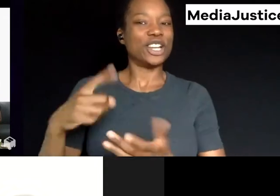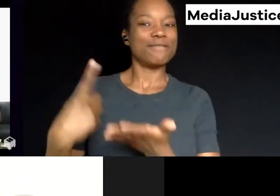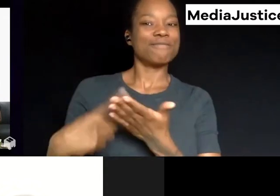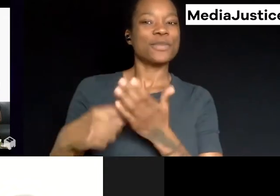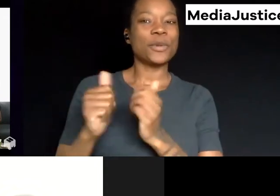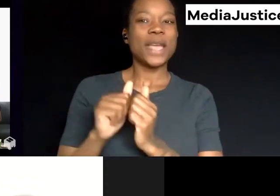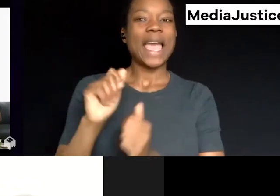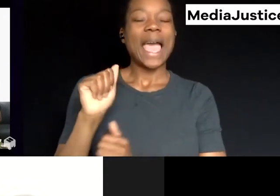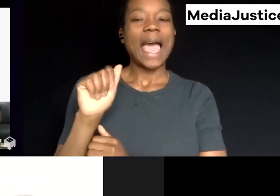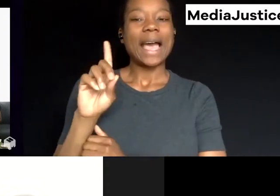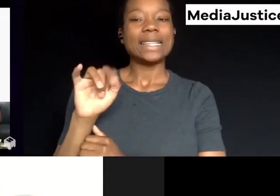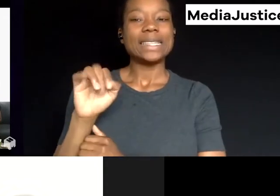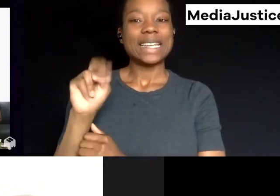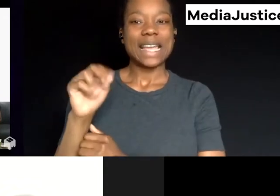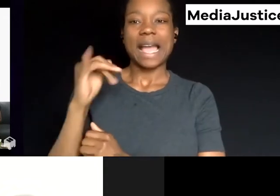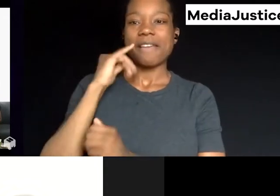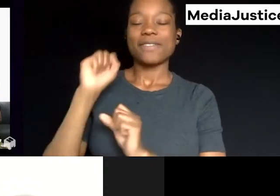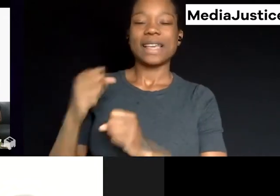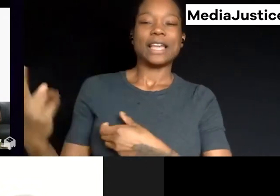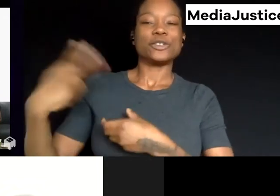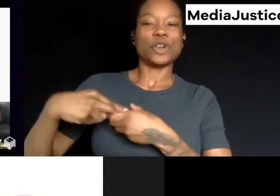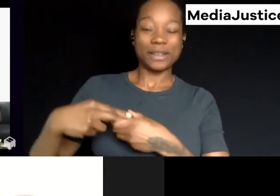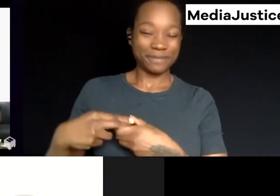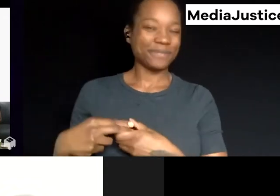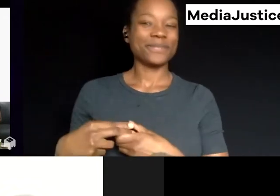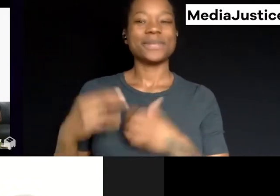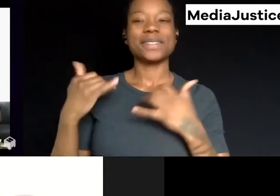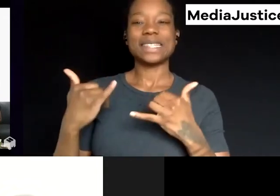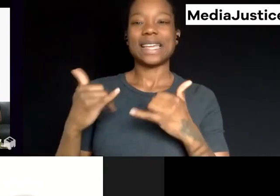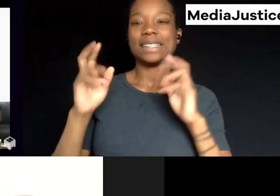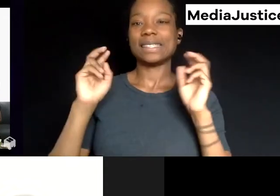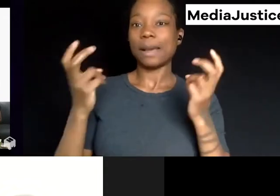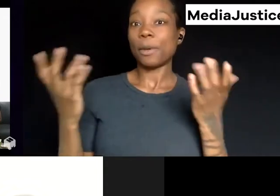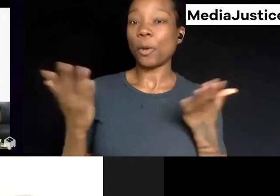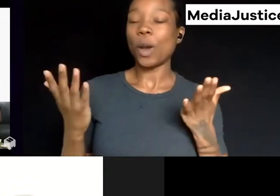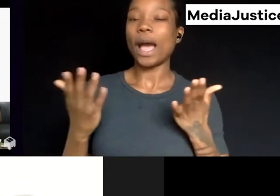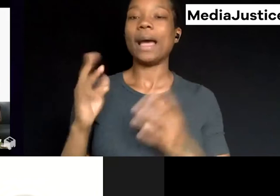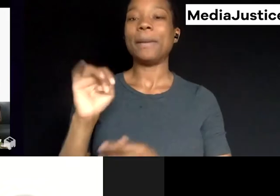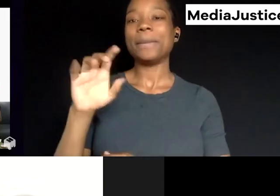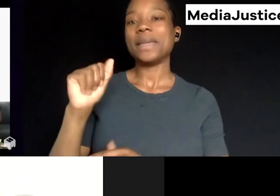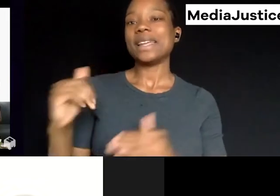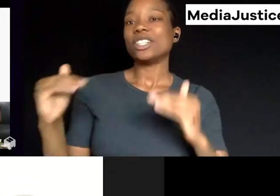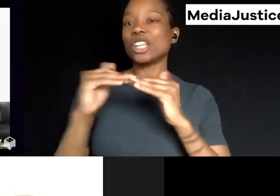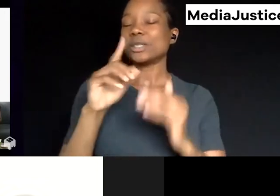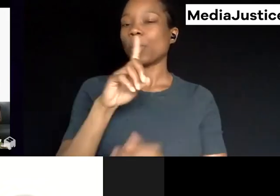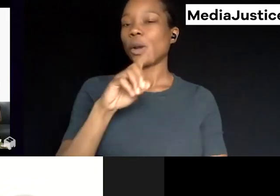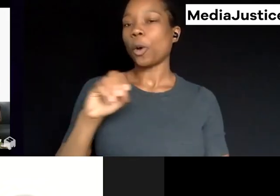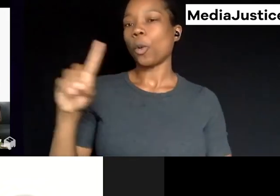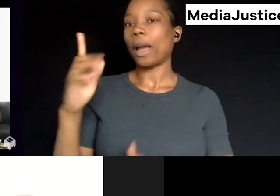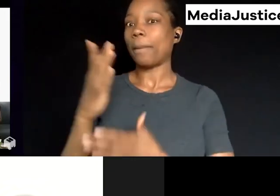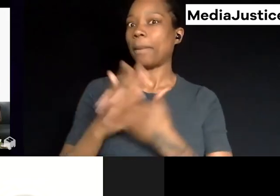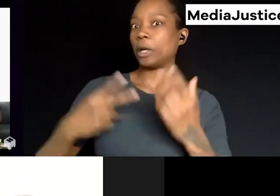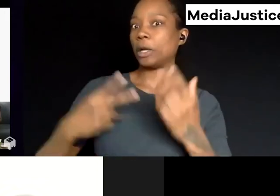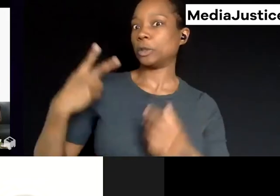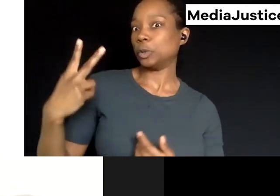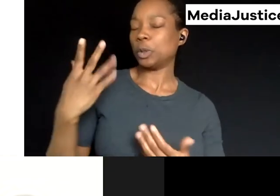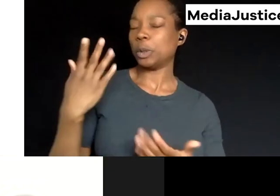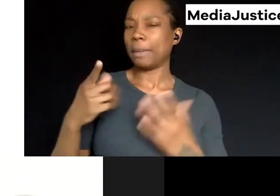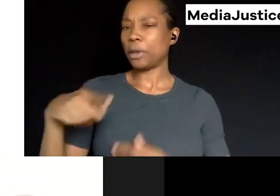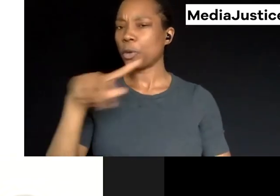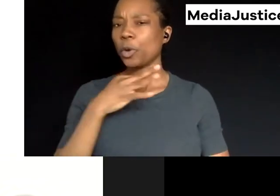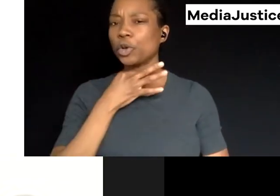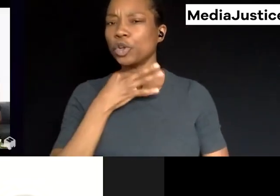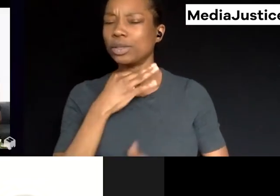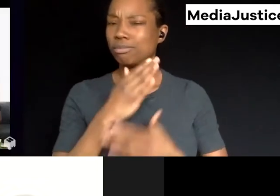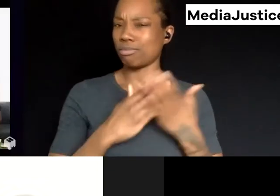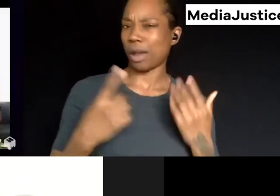today's topic is titled Media Justice 101, Part 2. So what was Part 1, you might ask? So in Part 1,